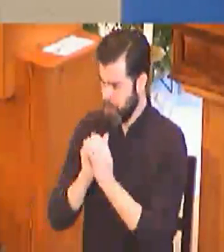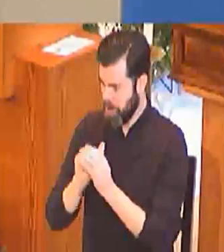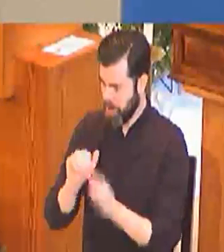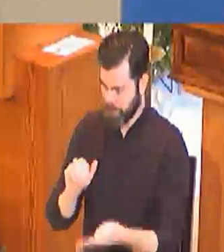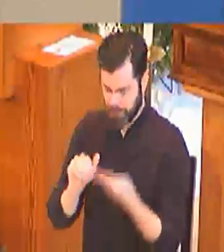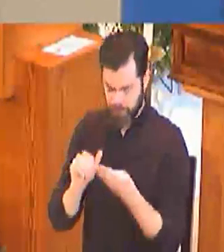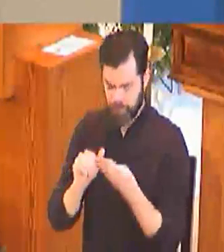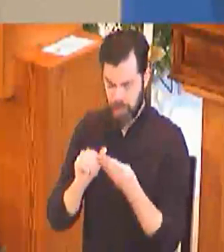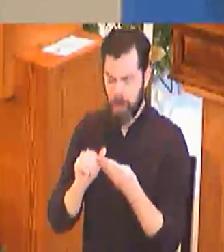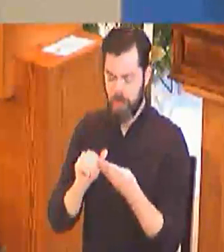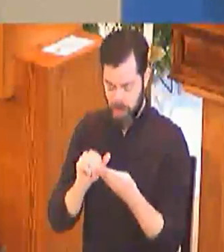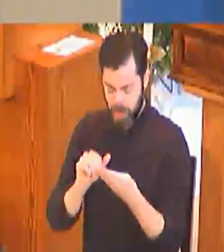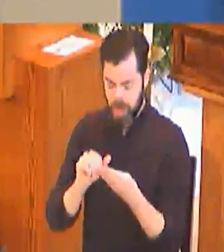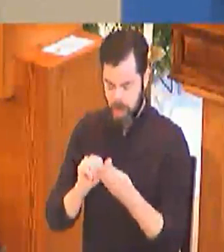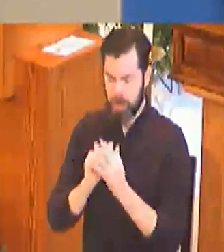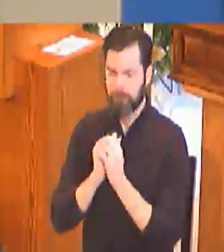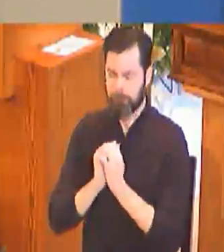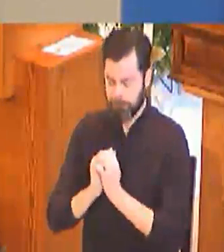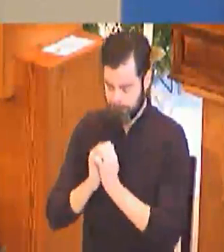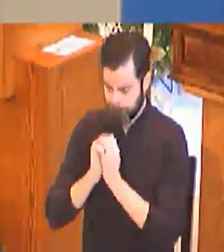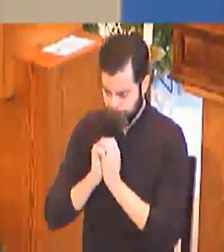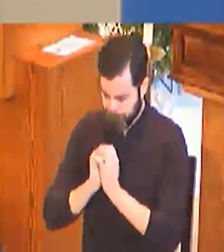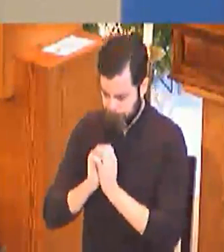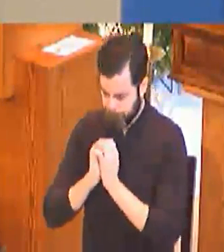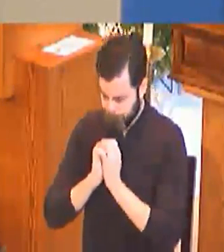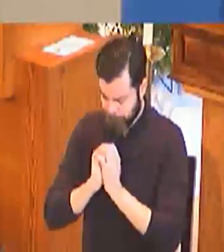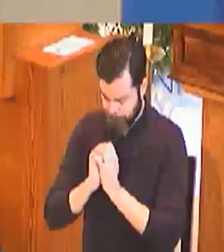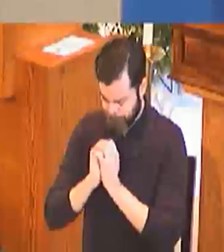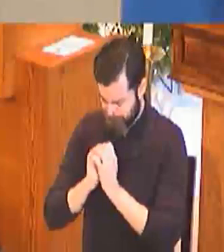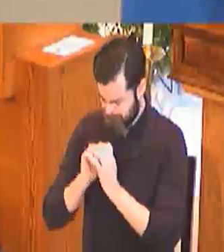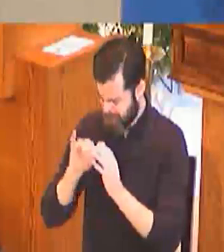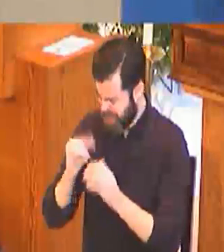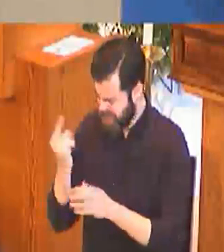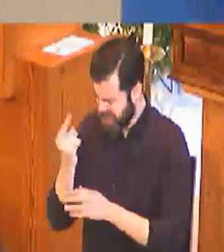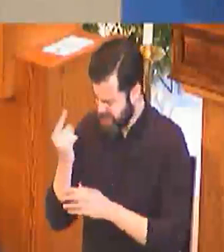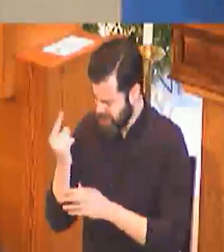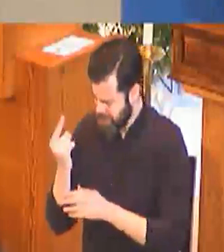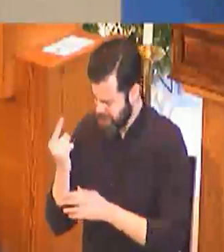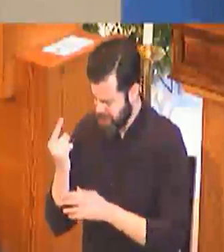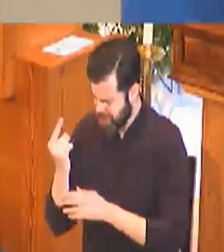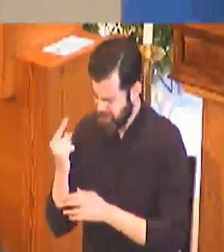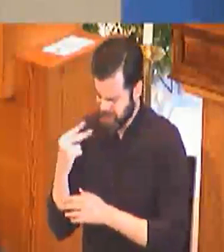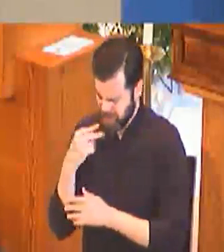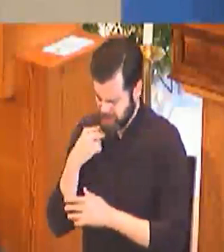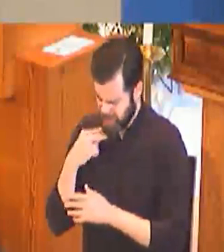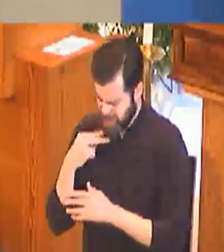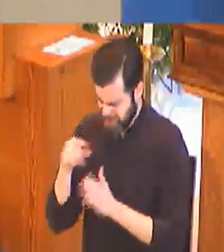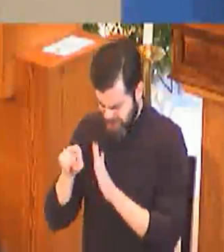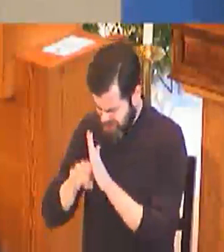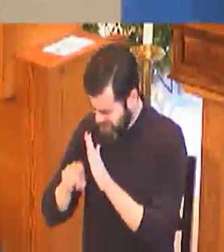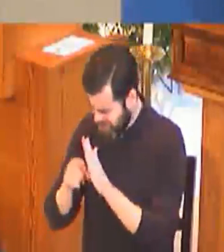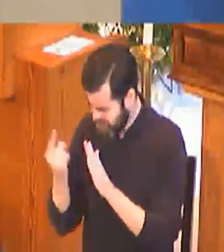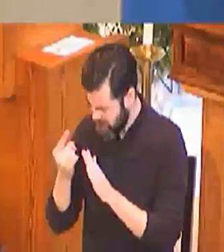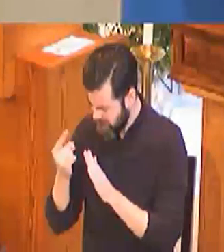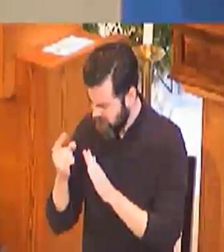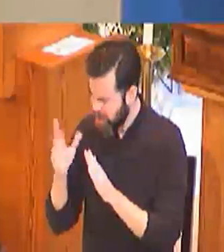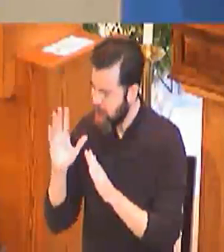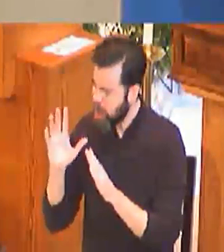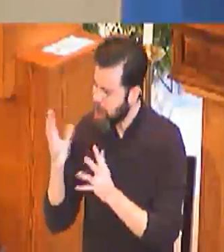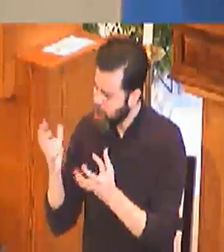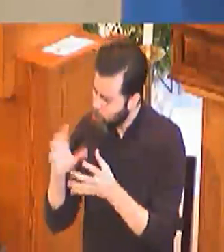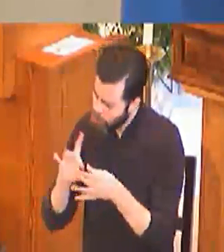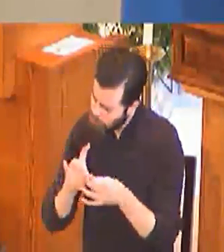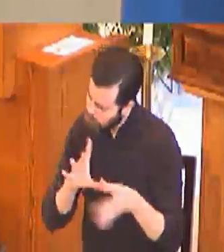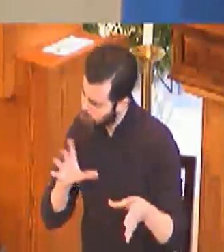because I wanted to transform whatever that was and fully step into my calling.